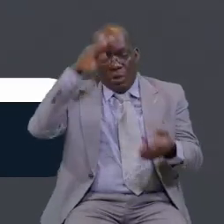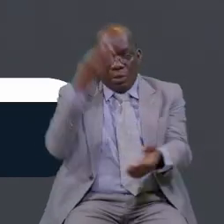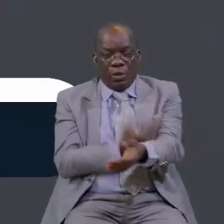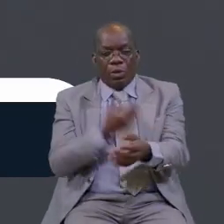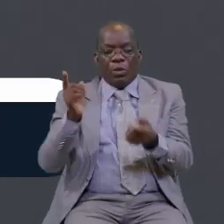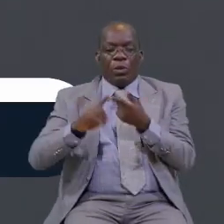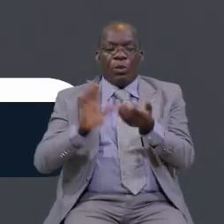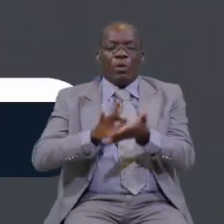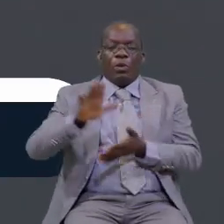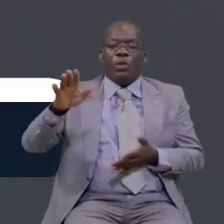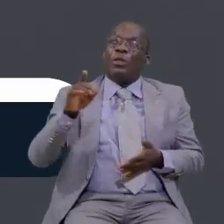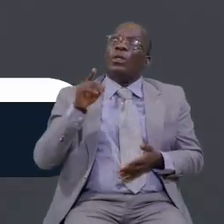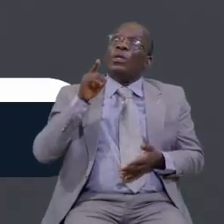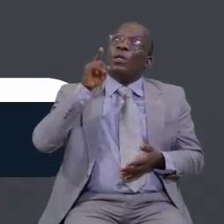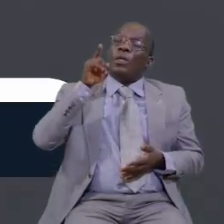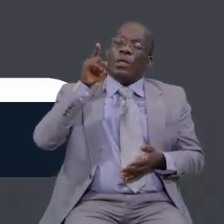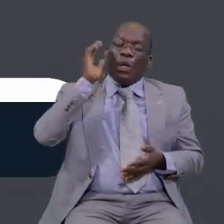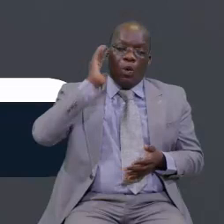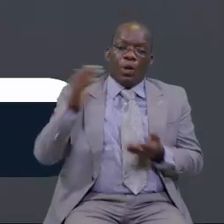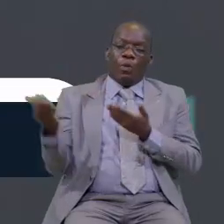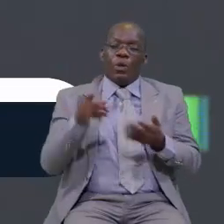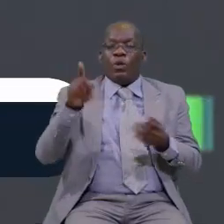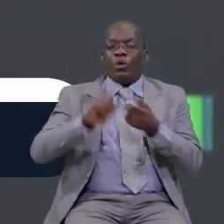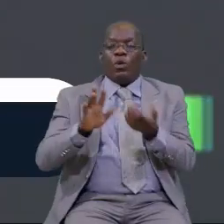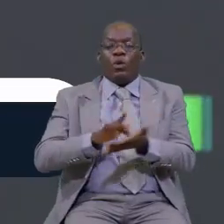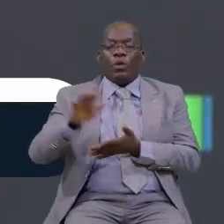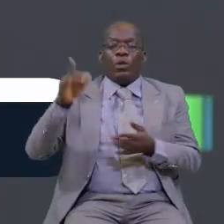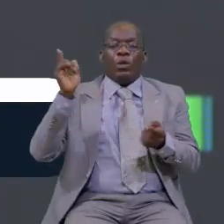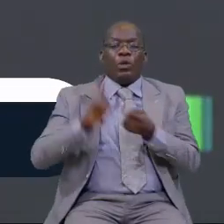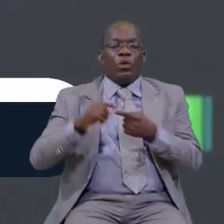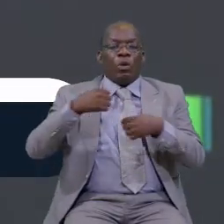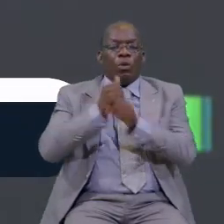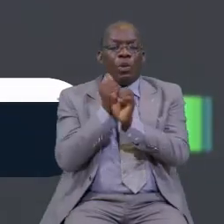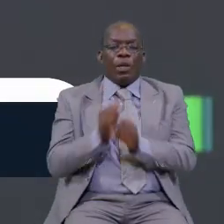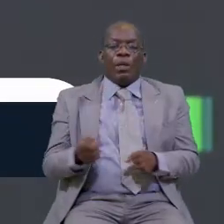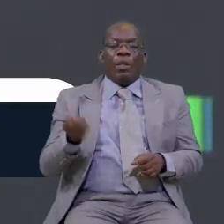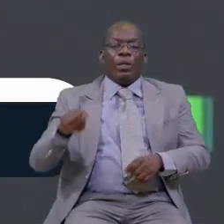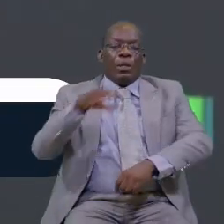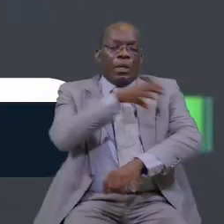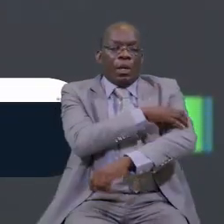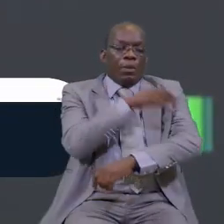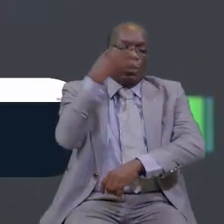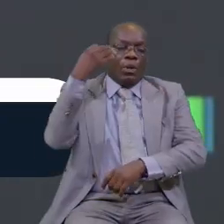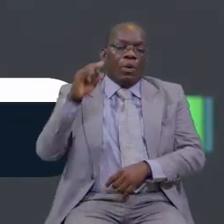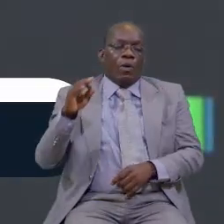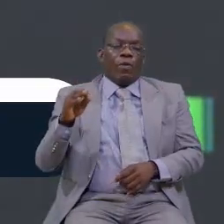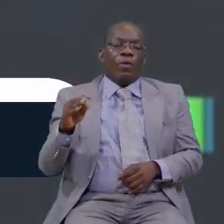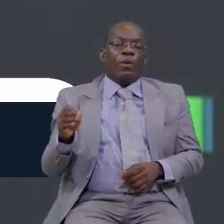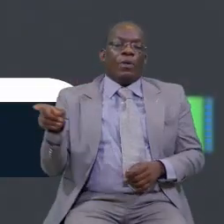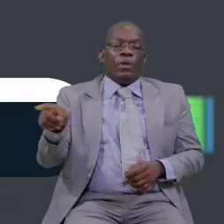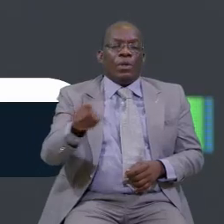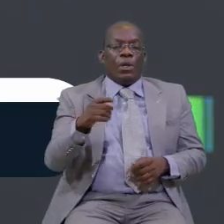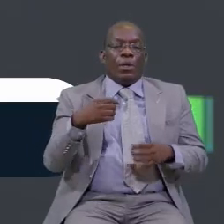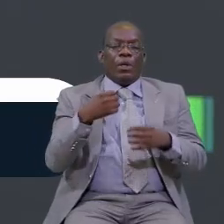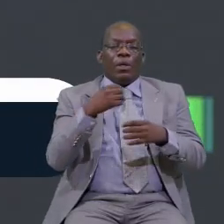you to glory. To make the captain of their salvation perfect through